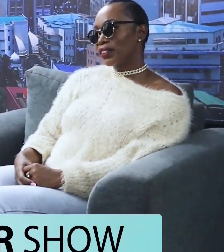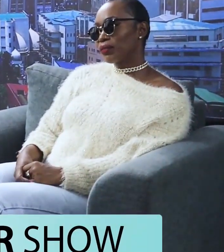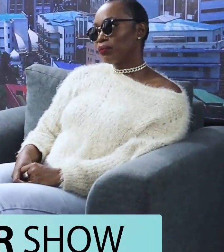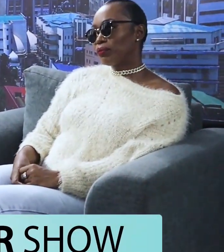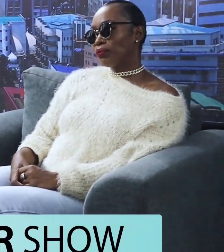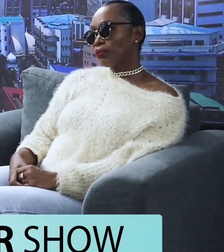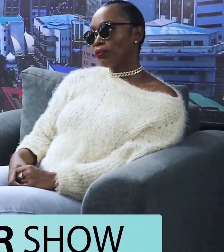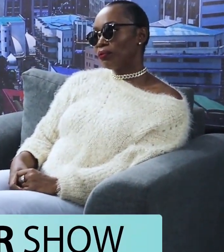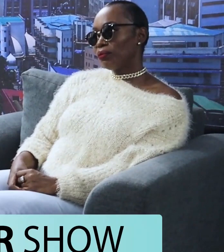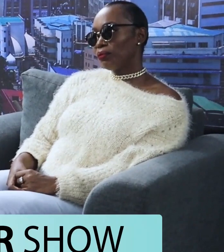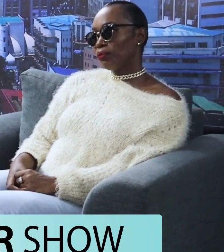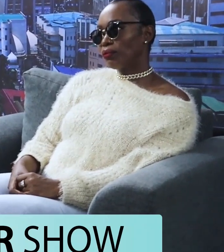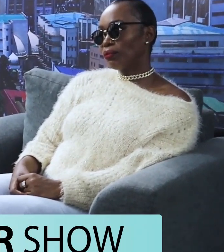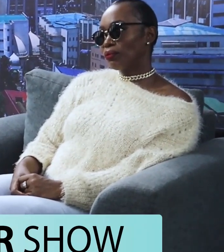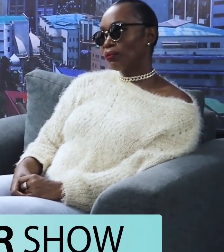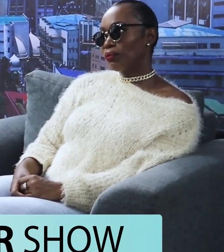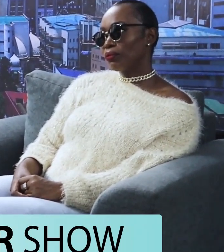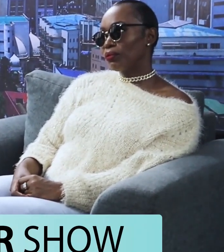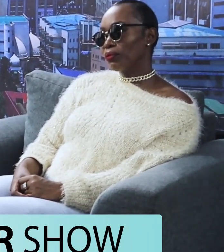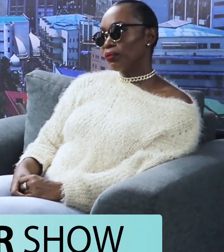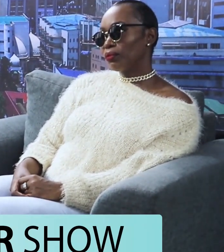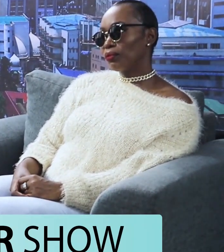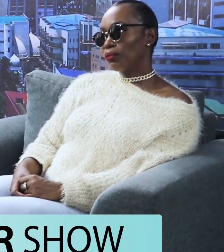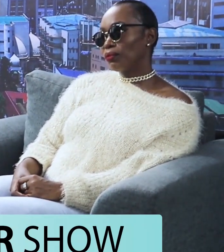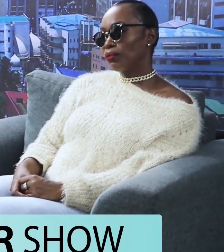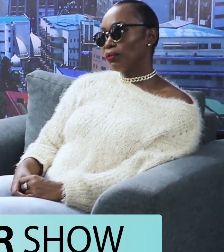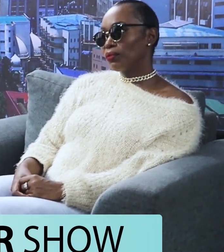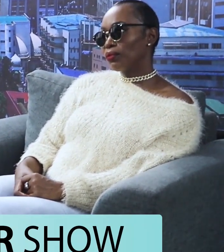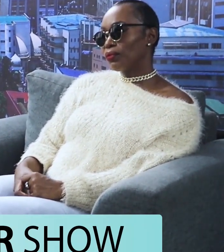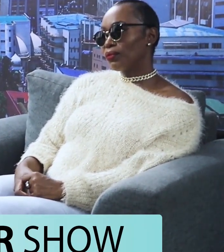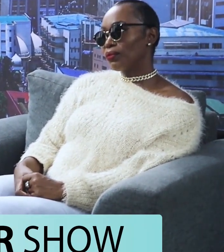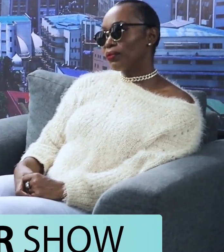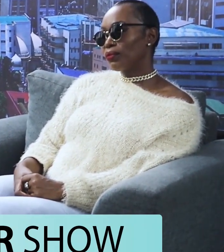Wow, that is interesting.